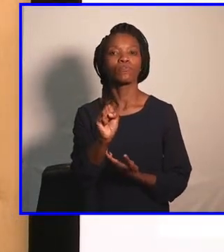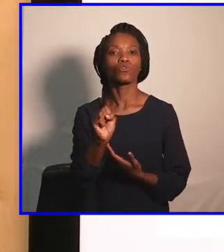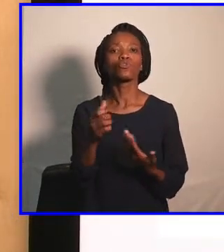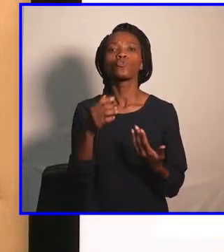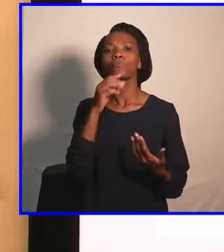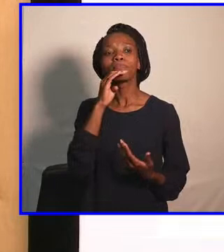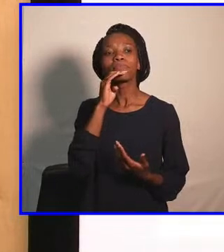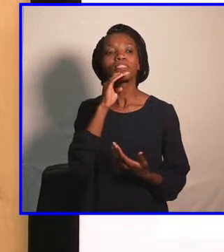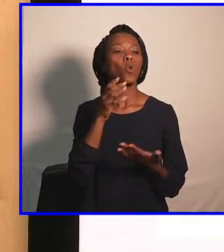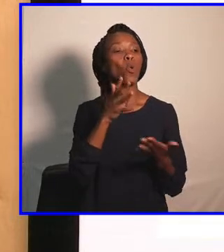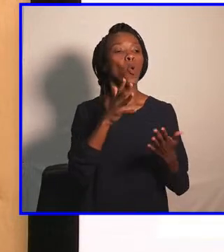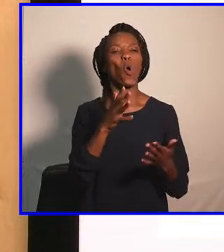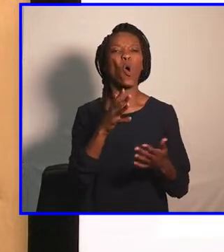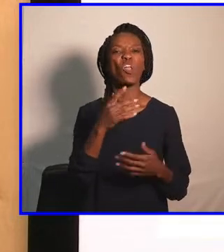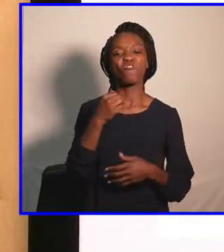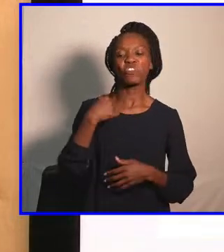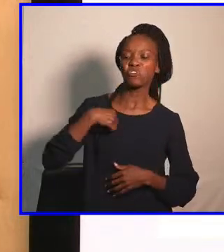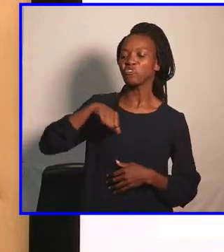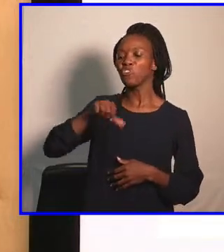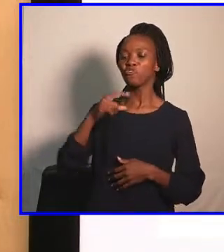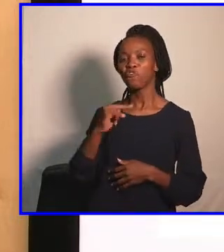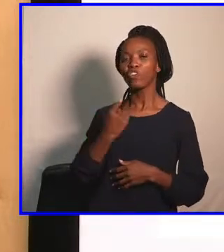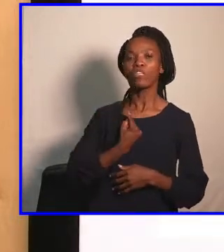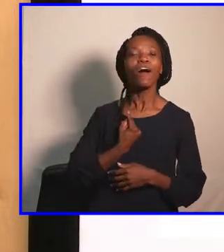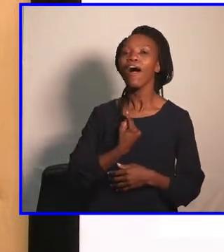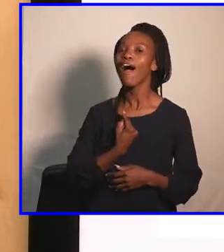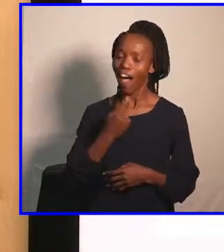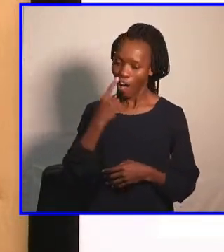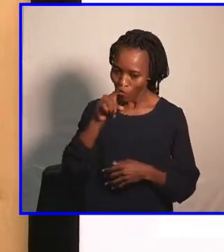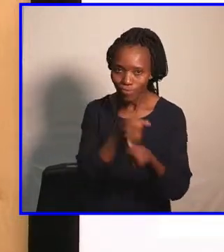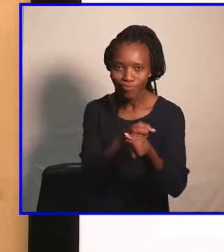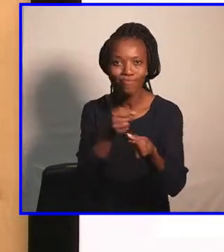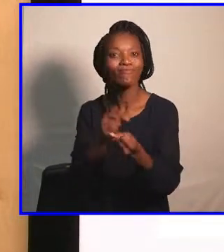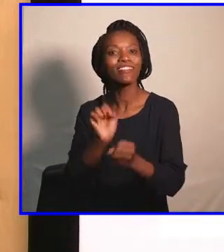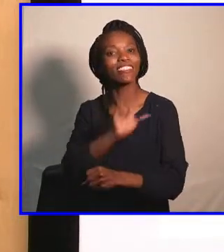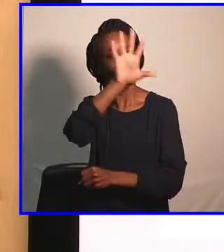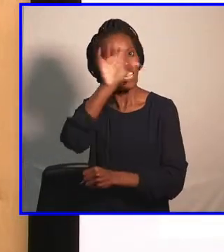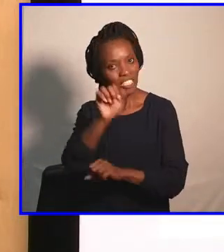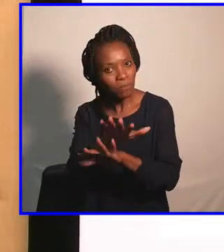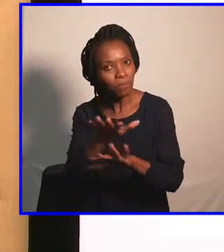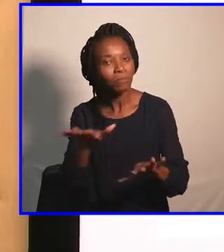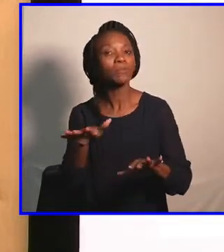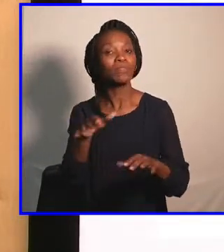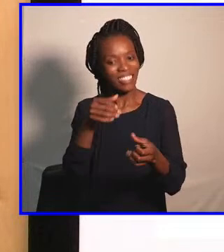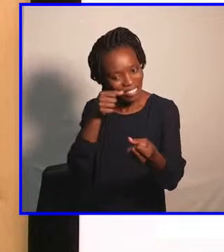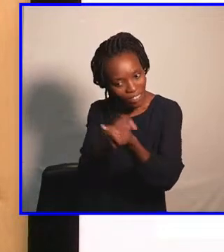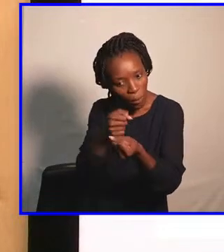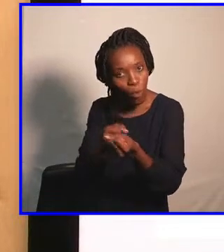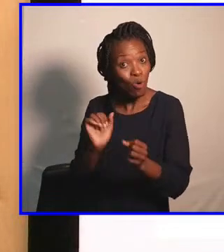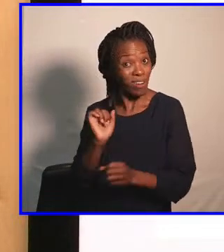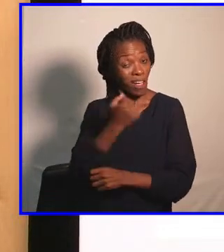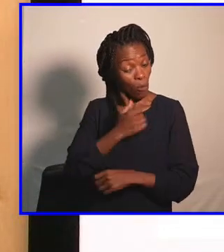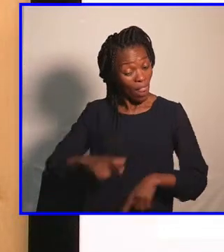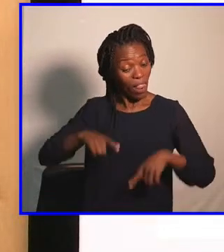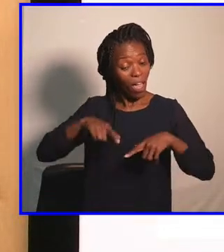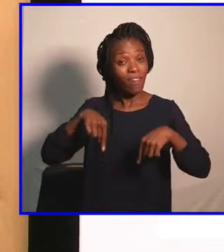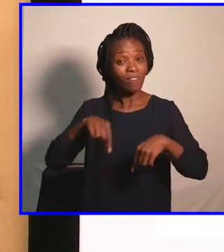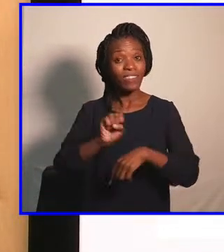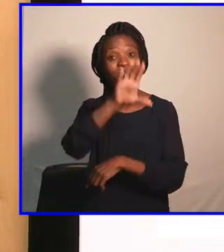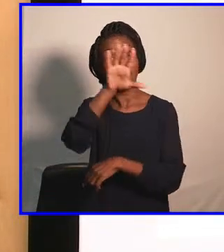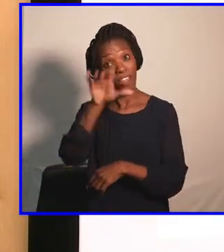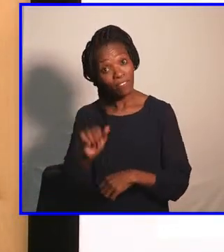exists for itself, but it exists for the people of South Africa and supports our life as South